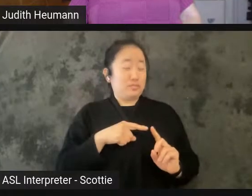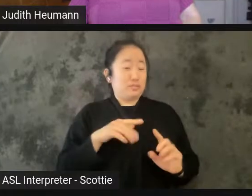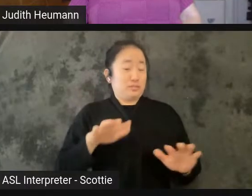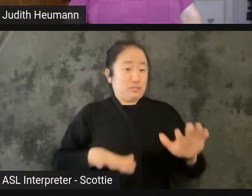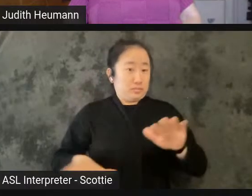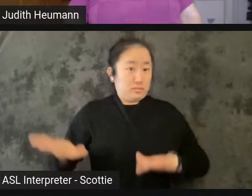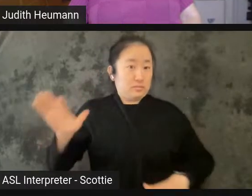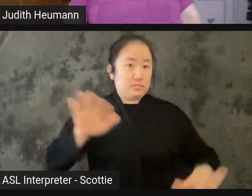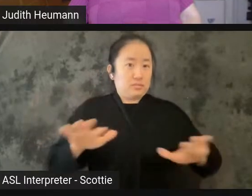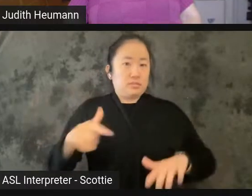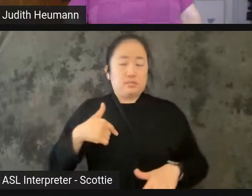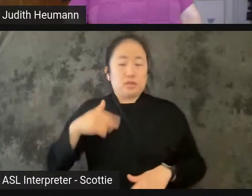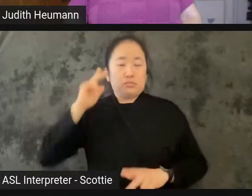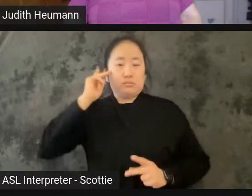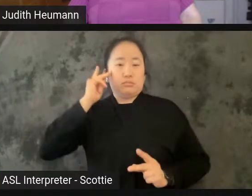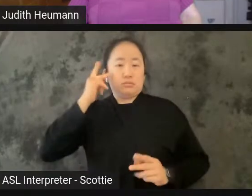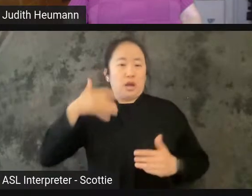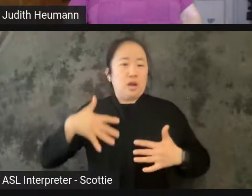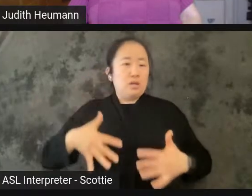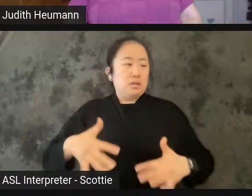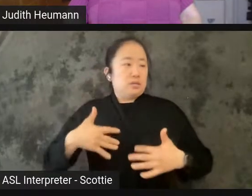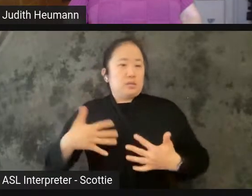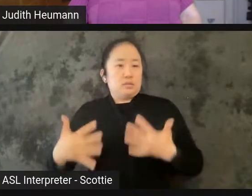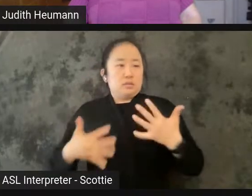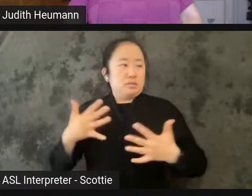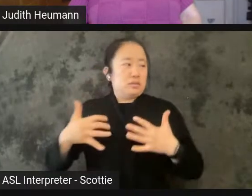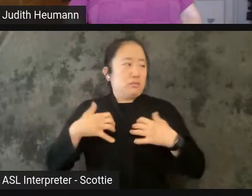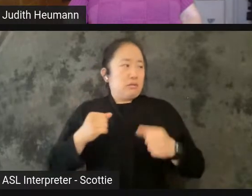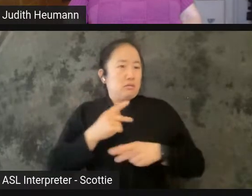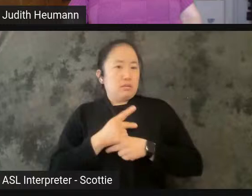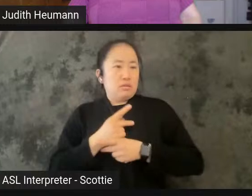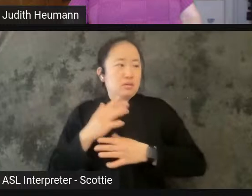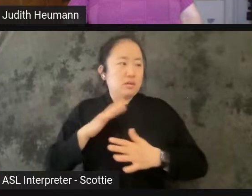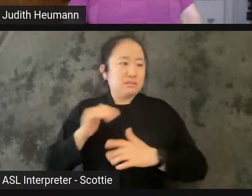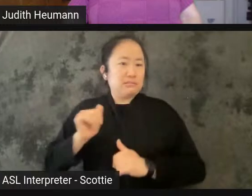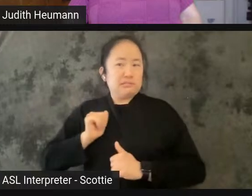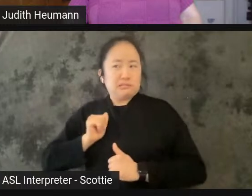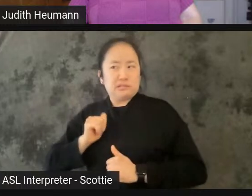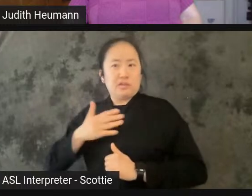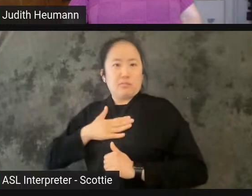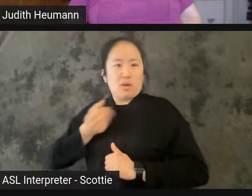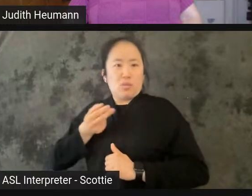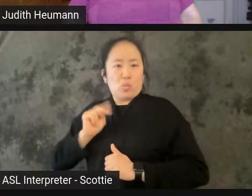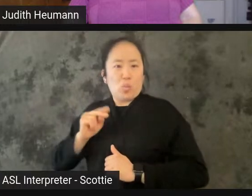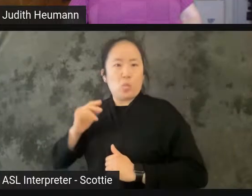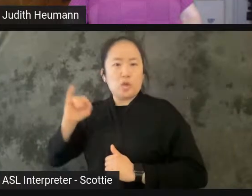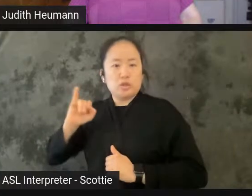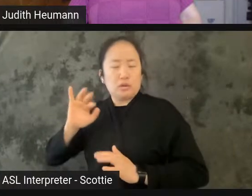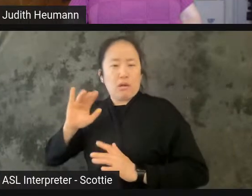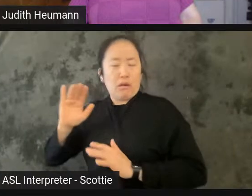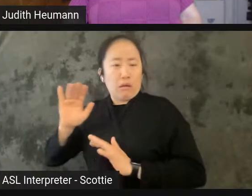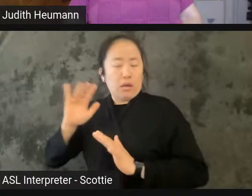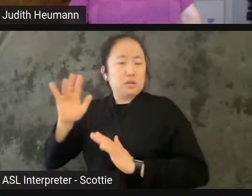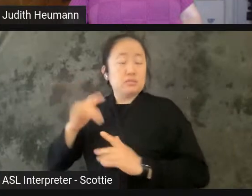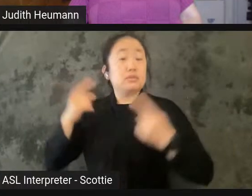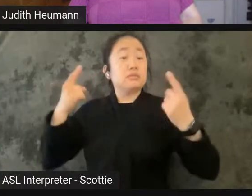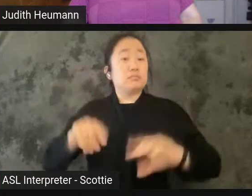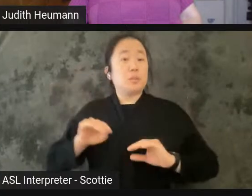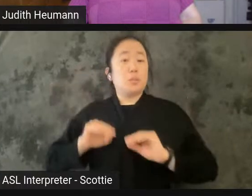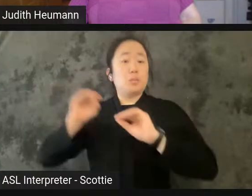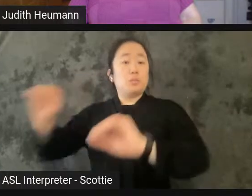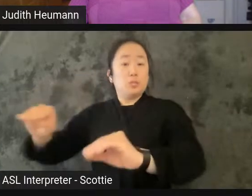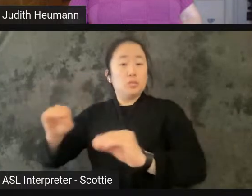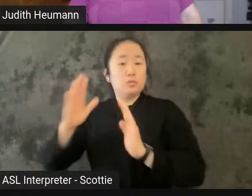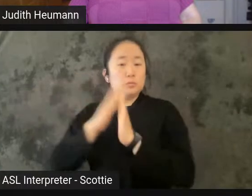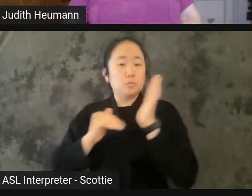created a lot of anxiety worrying about the healthcare system and how insurance would work in the US. And then we moved to New Zealand,